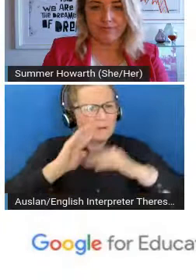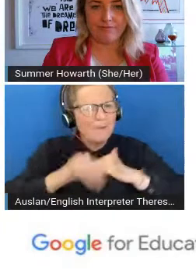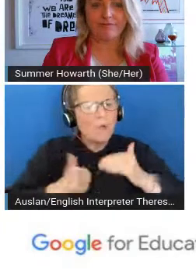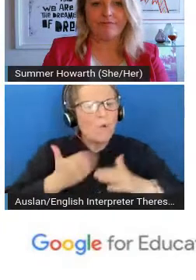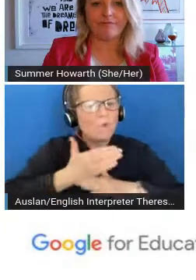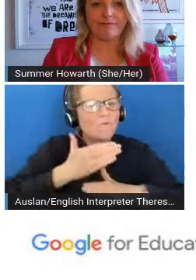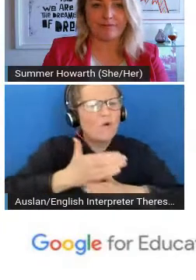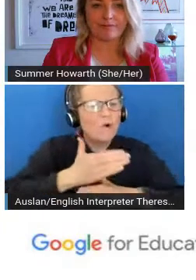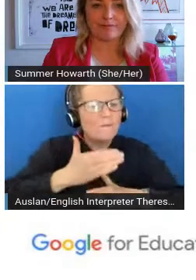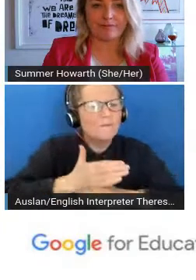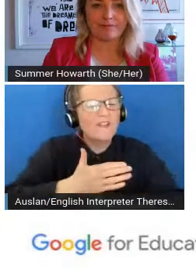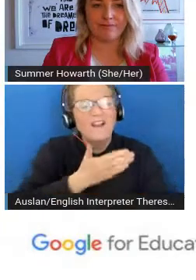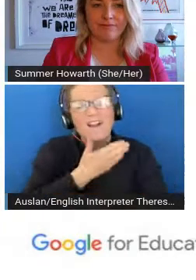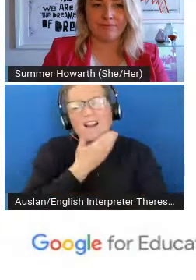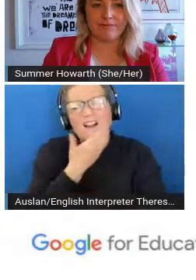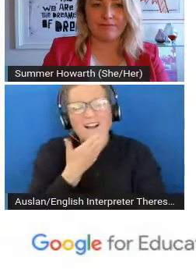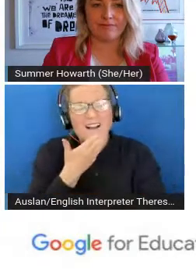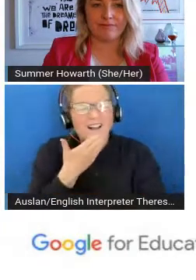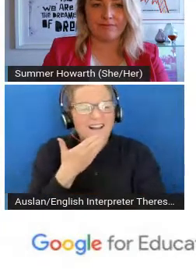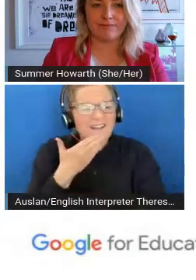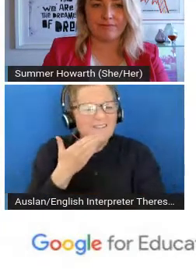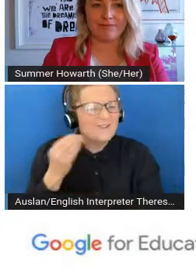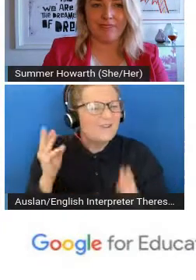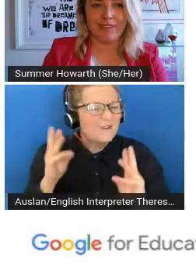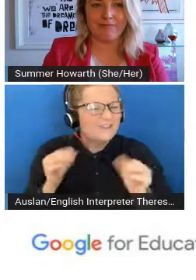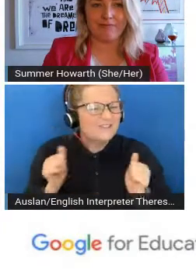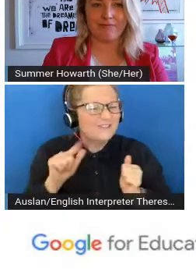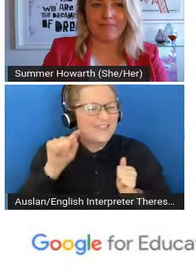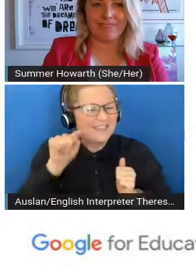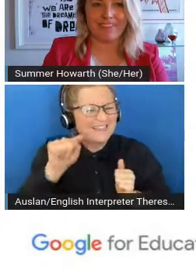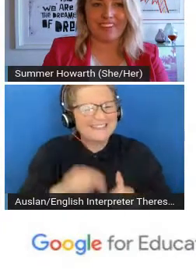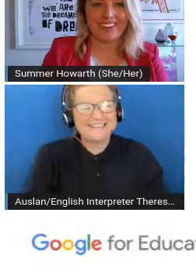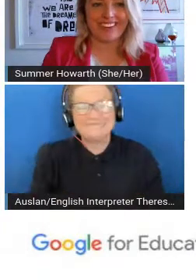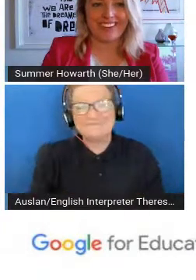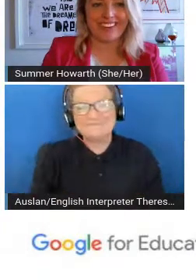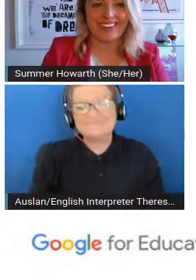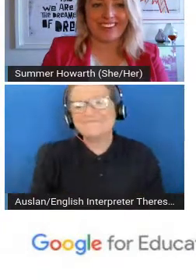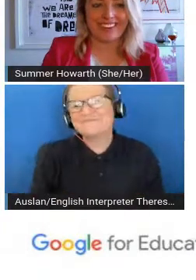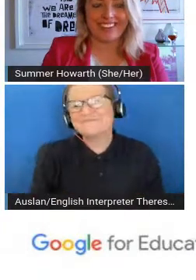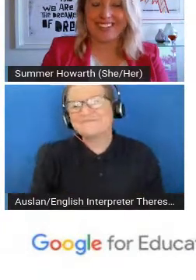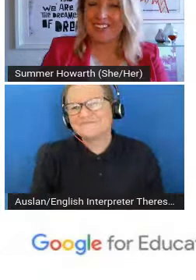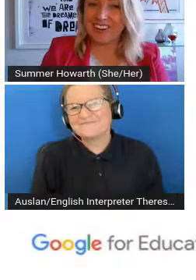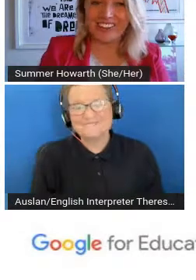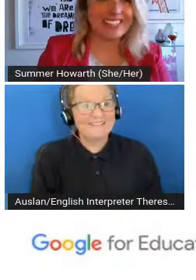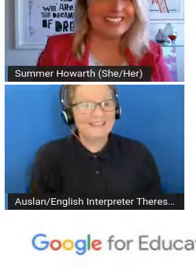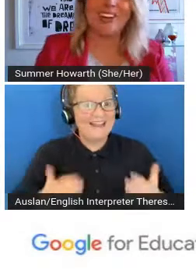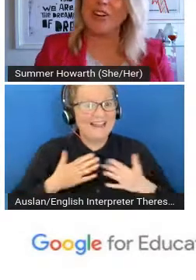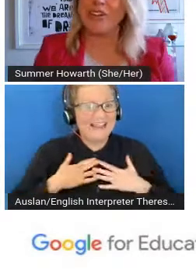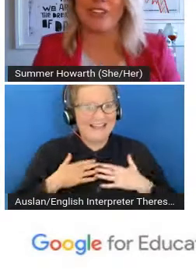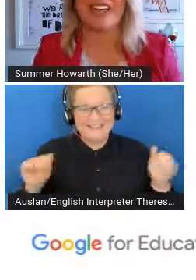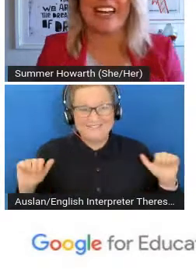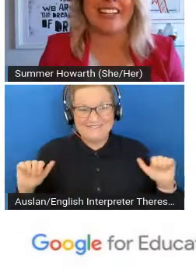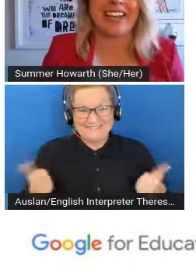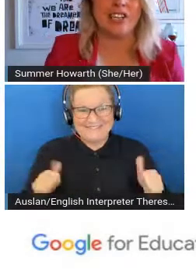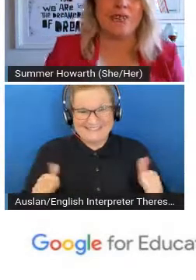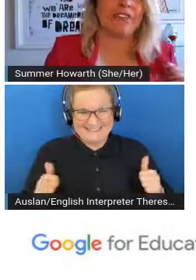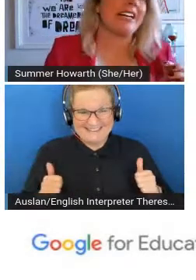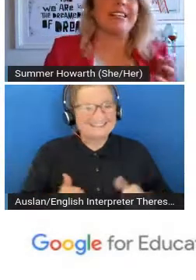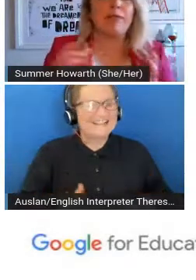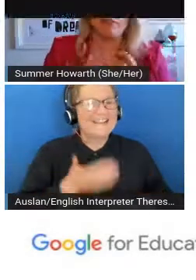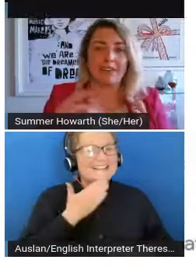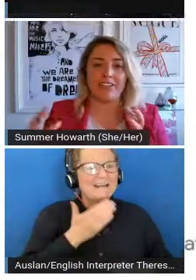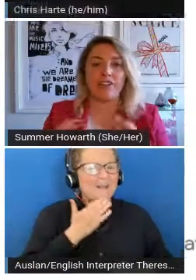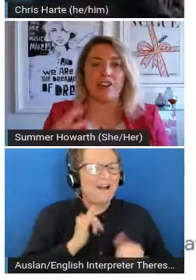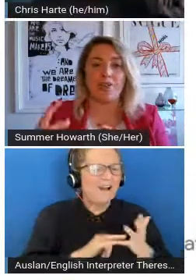such a beautiful way to finish this off. So, yeah, well, that is me. So good. And thank you for